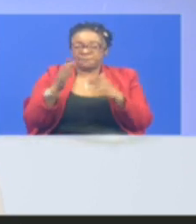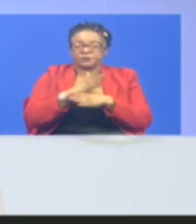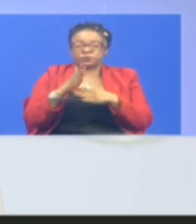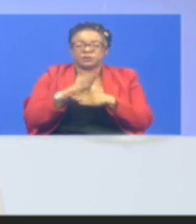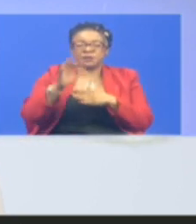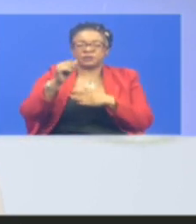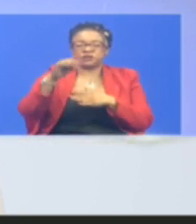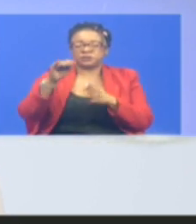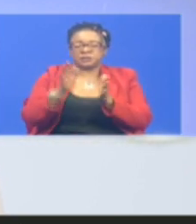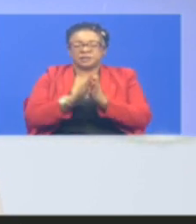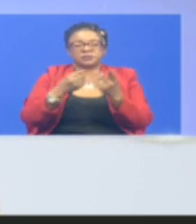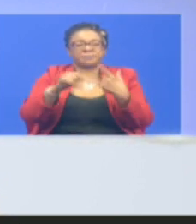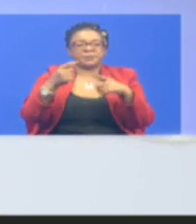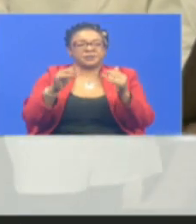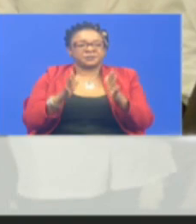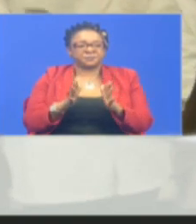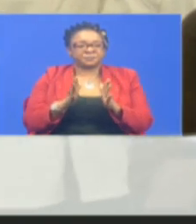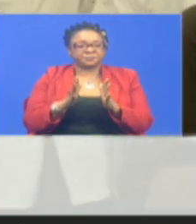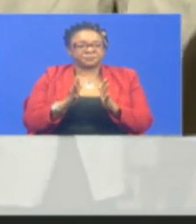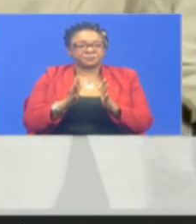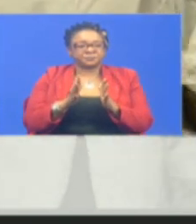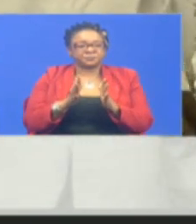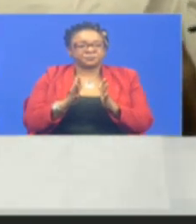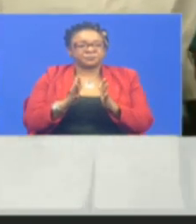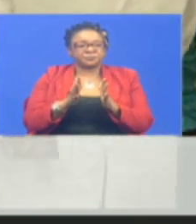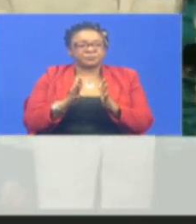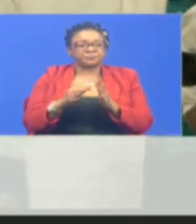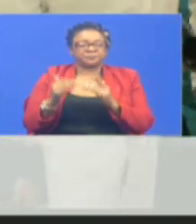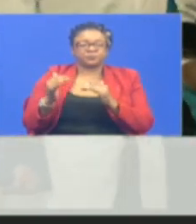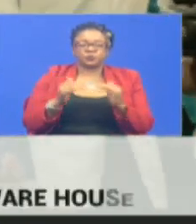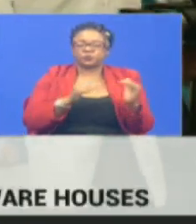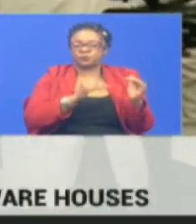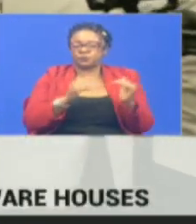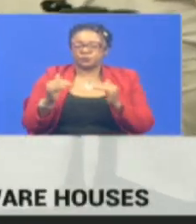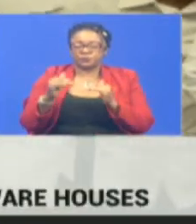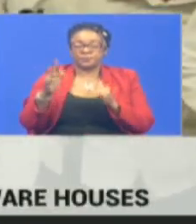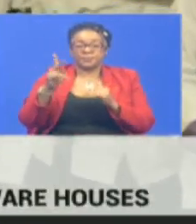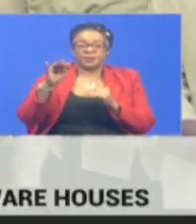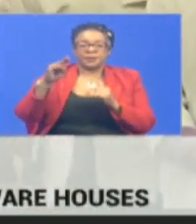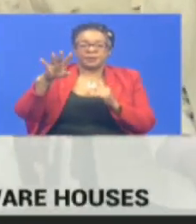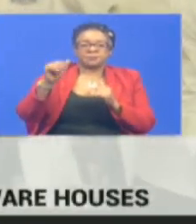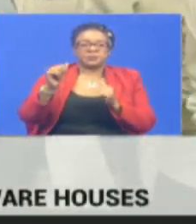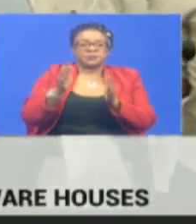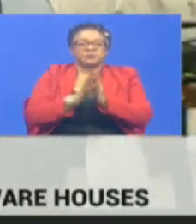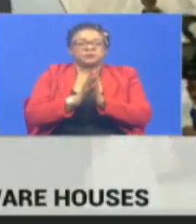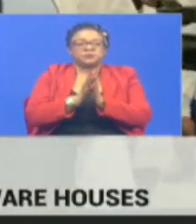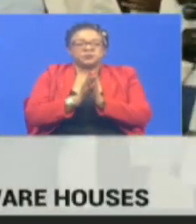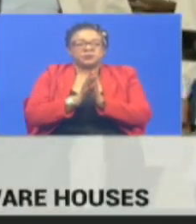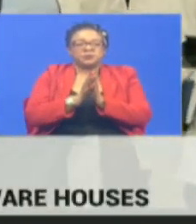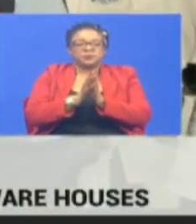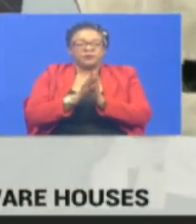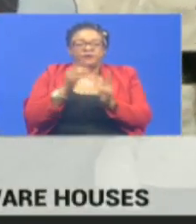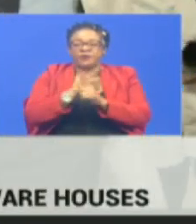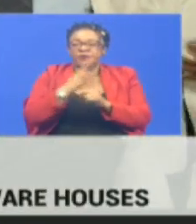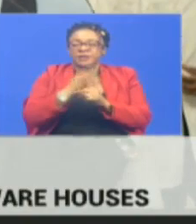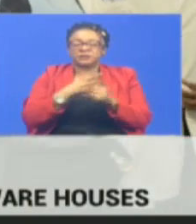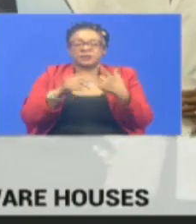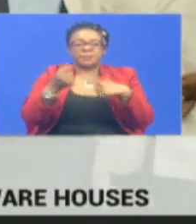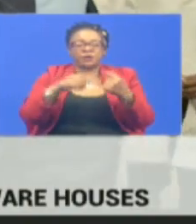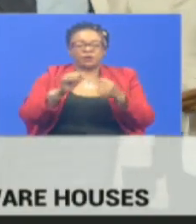its suppliers. A tussle between the Kenya Medical Supplies Authority and various suppliers of